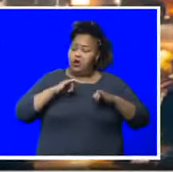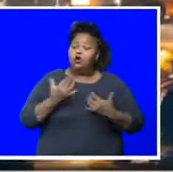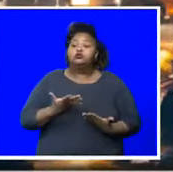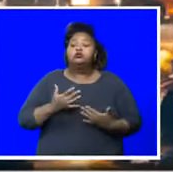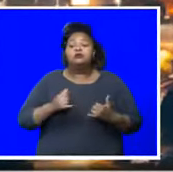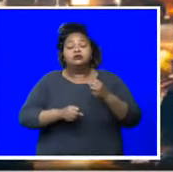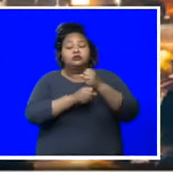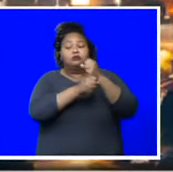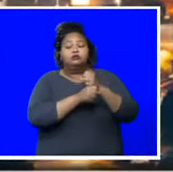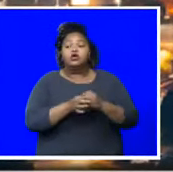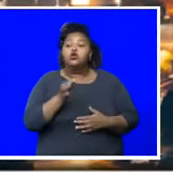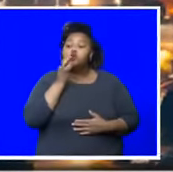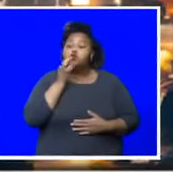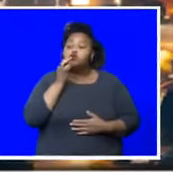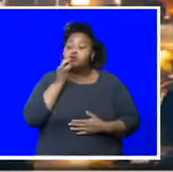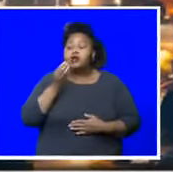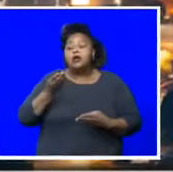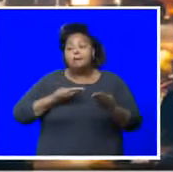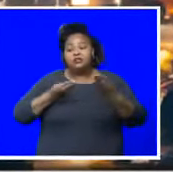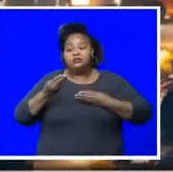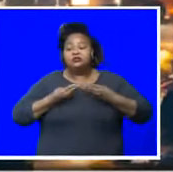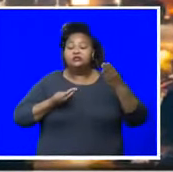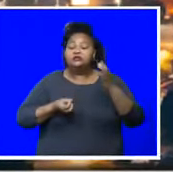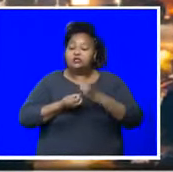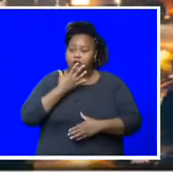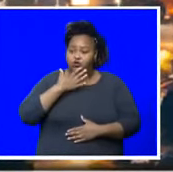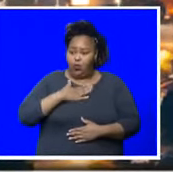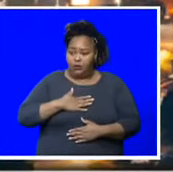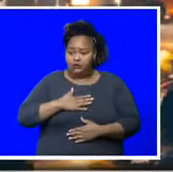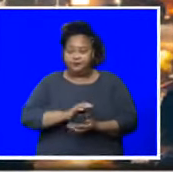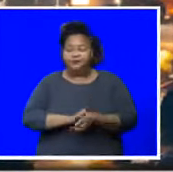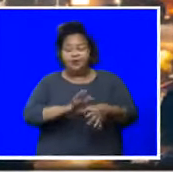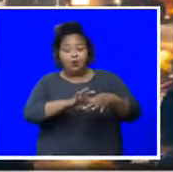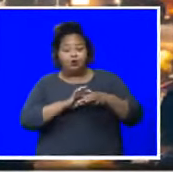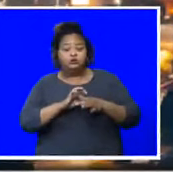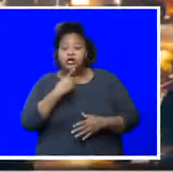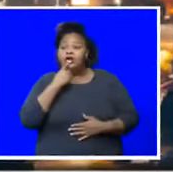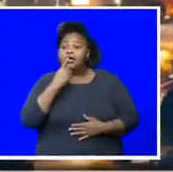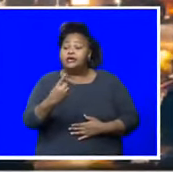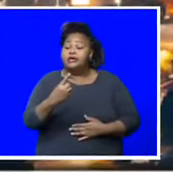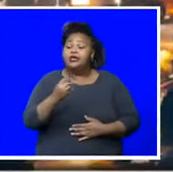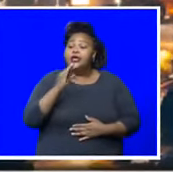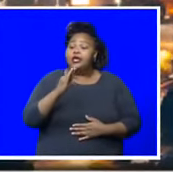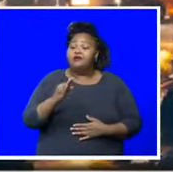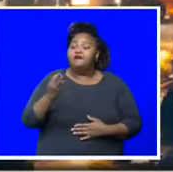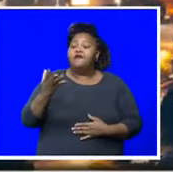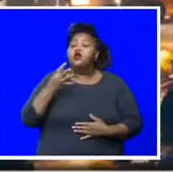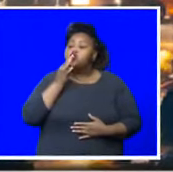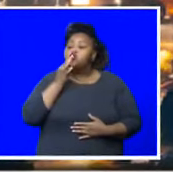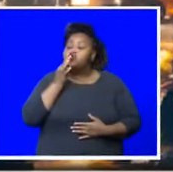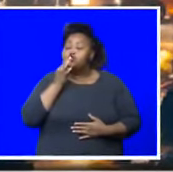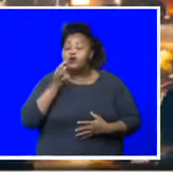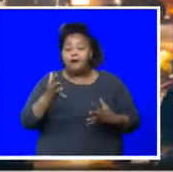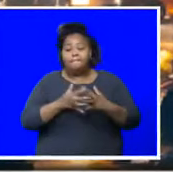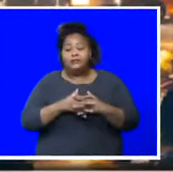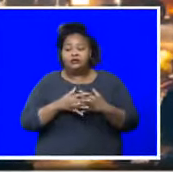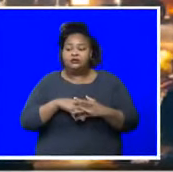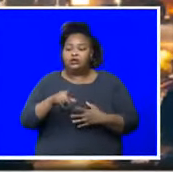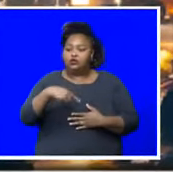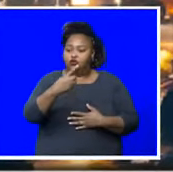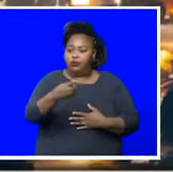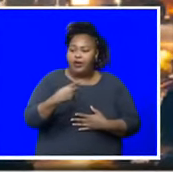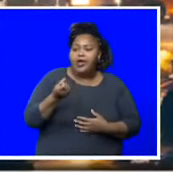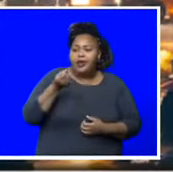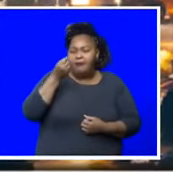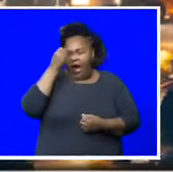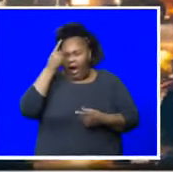kwenda emabhizinisi le tinhlangano ke titsi nakusachubeka umhlangano webantfu labasha titawunakisisa ke titsingo labatawutiveta kule mihlangano